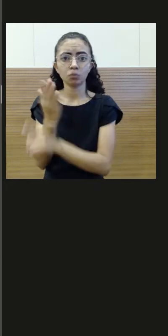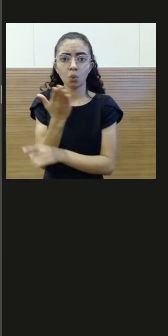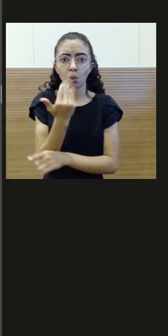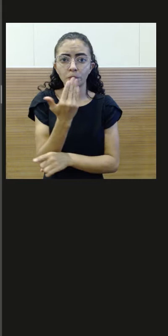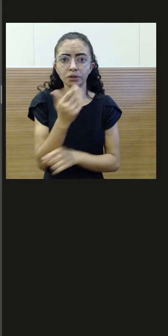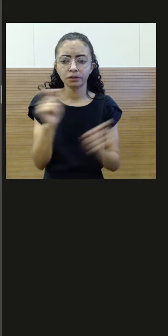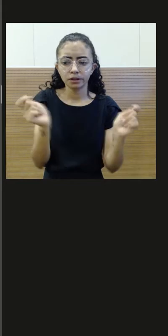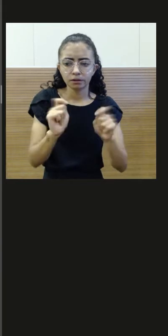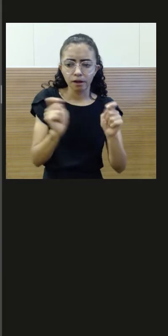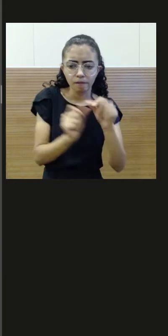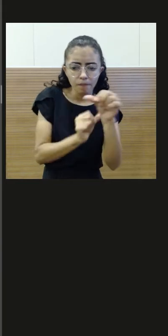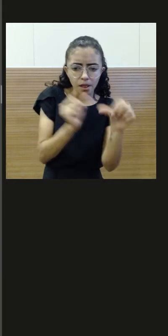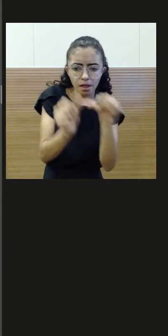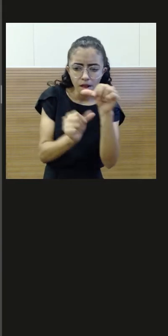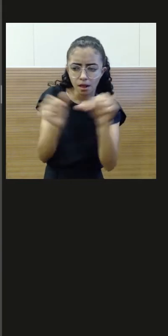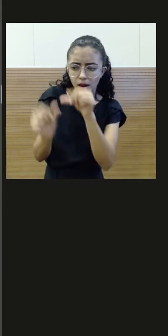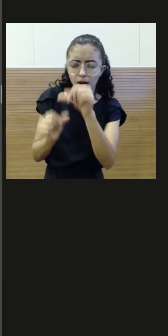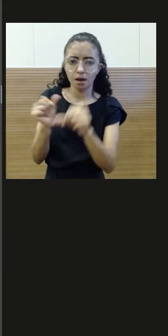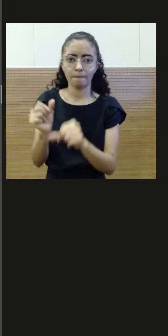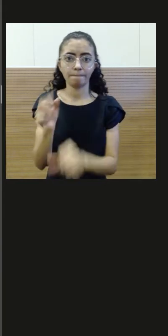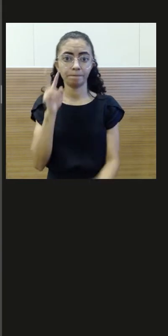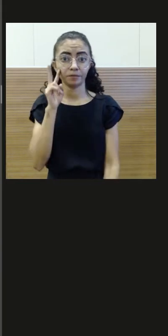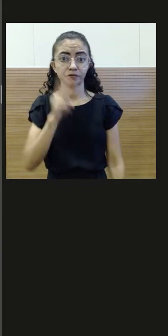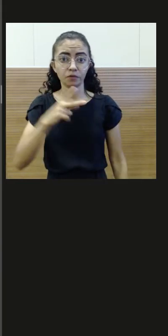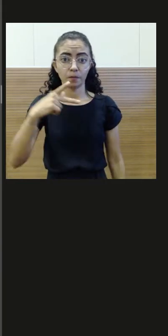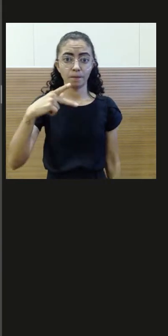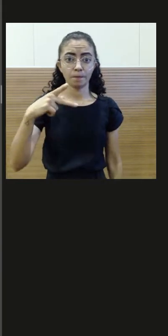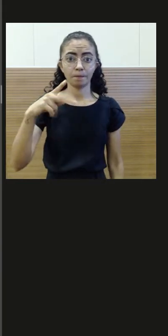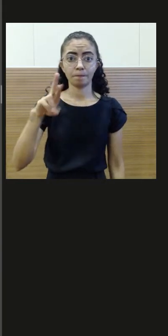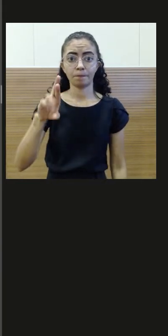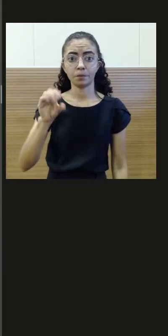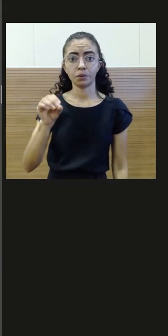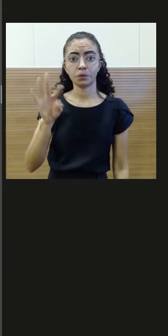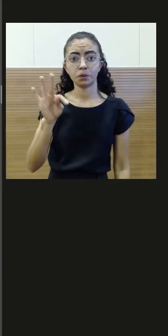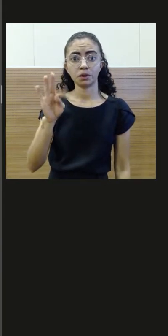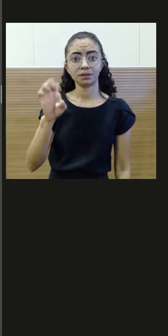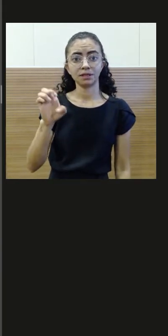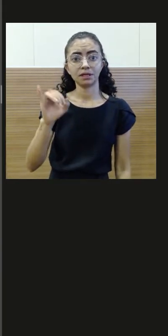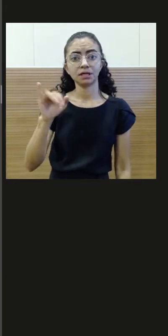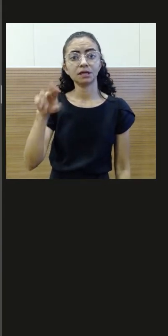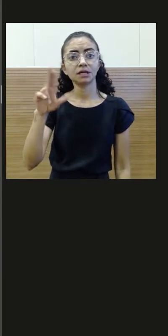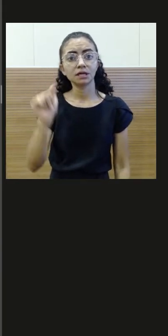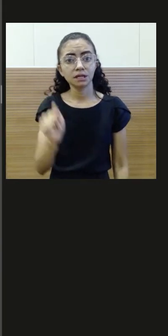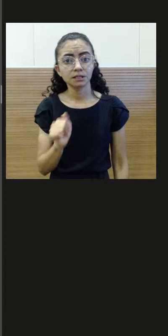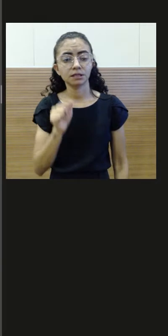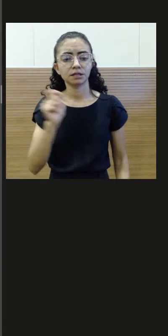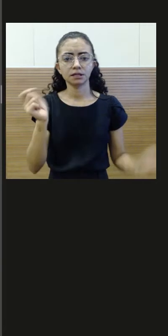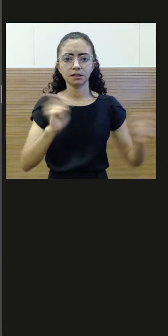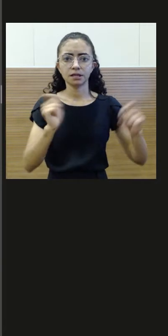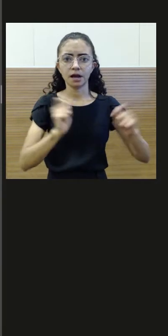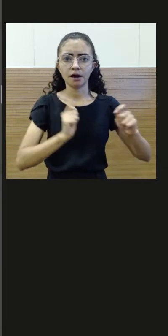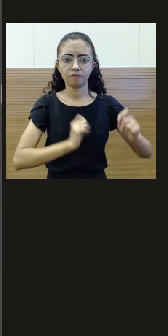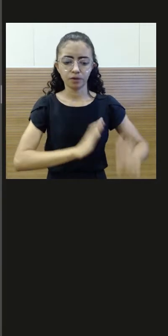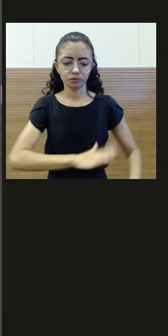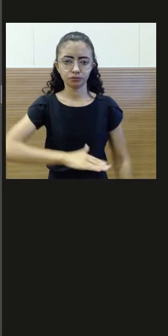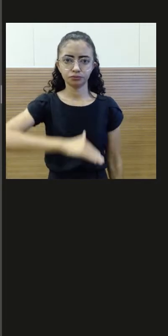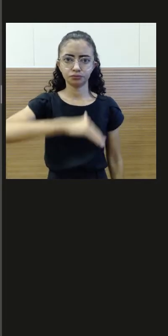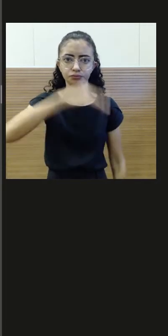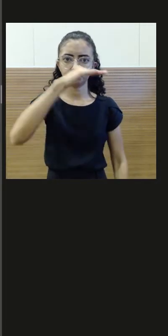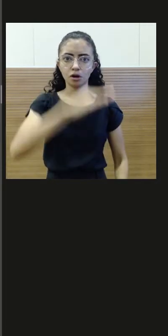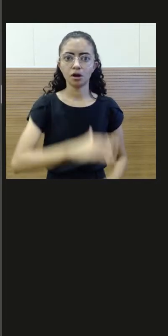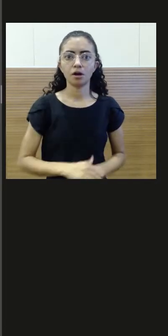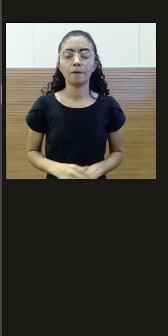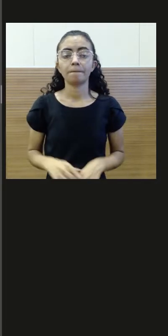promotes growth. He invented the first commercial artificial formula based on cow's milk. His importance